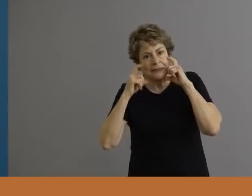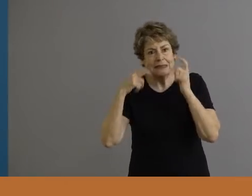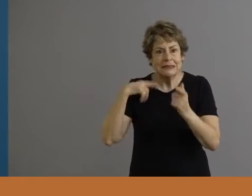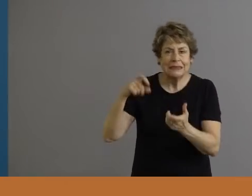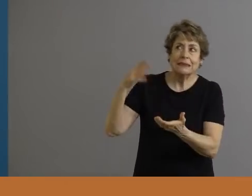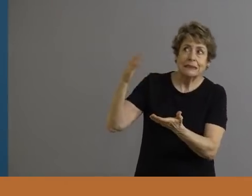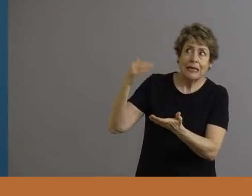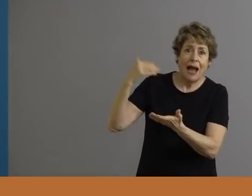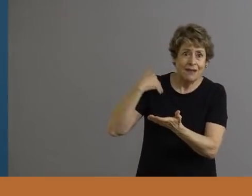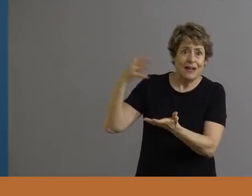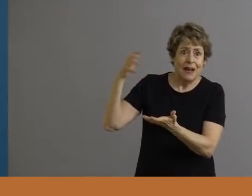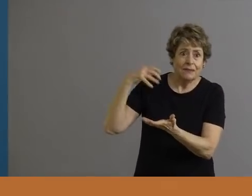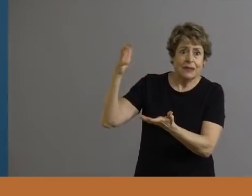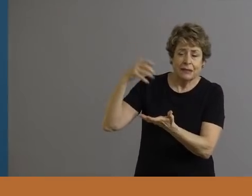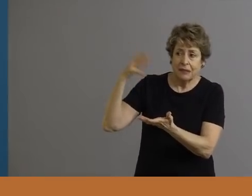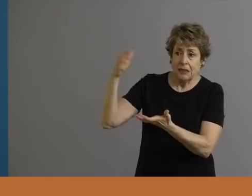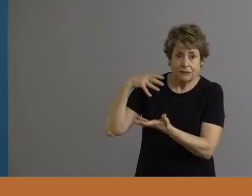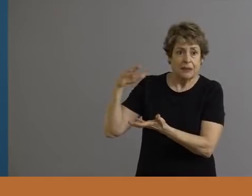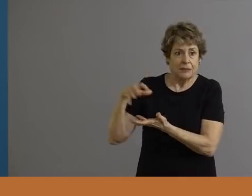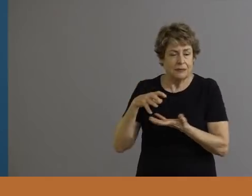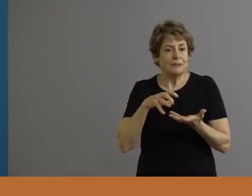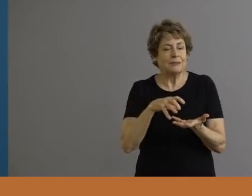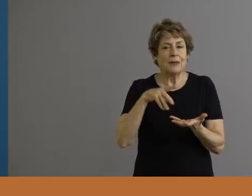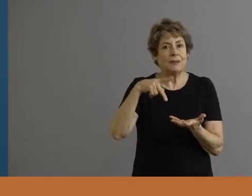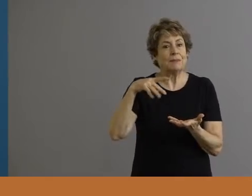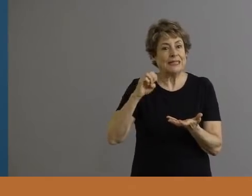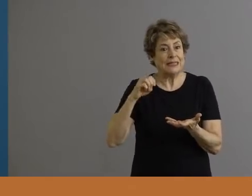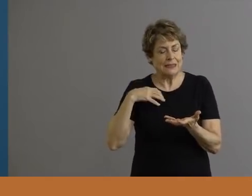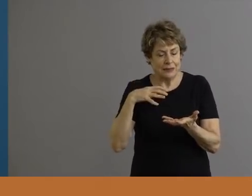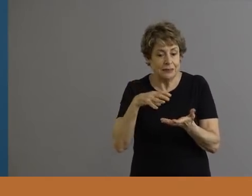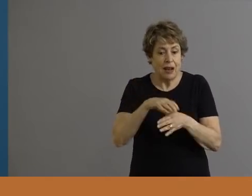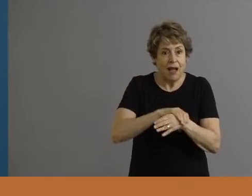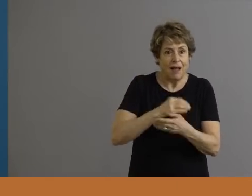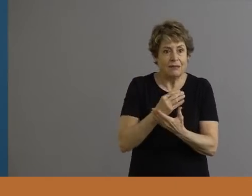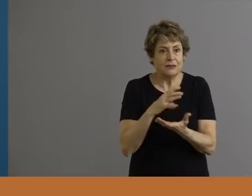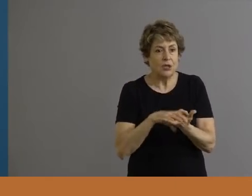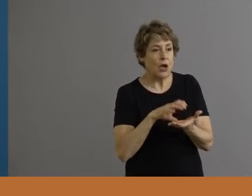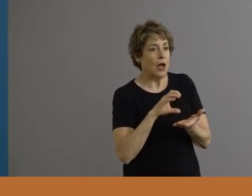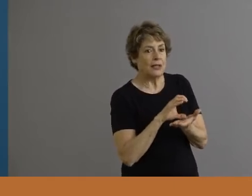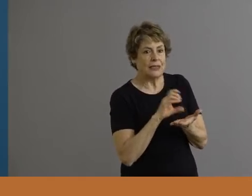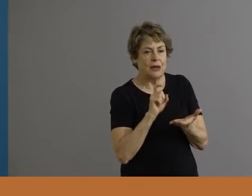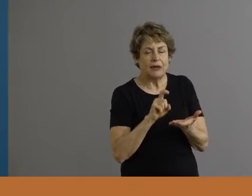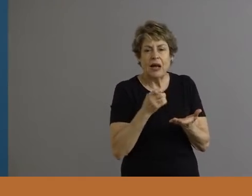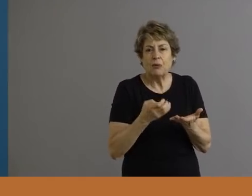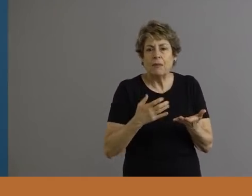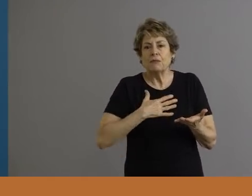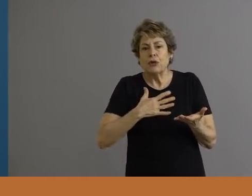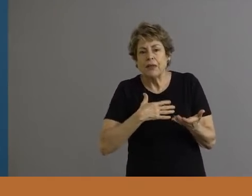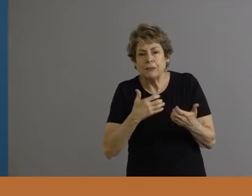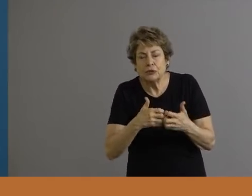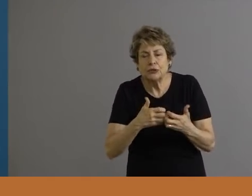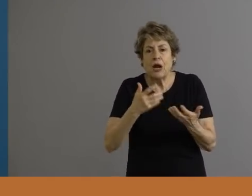as we continue to stockpile PPE as well as all the equipment that the staff might need for that surge